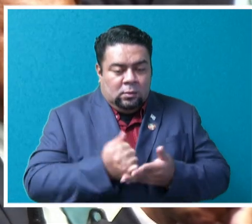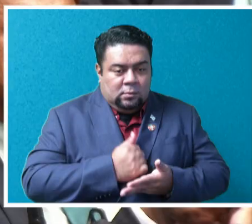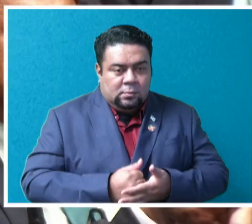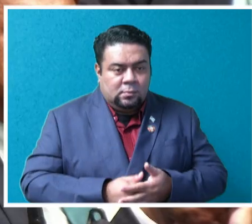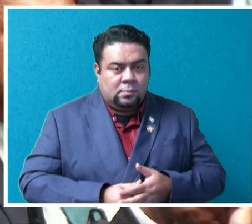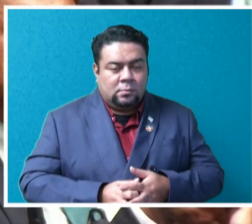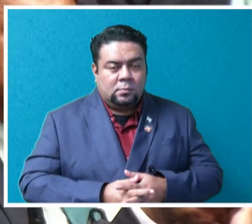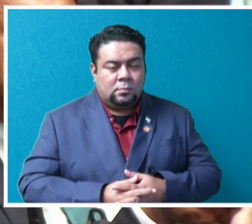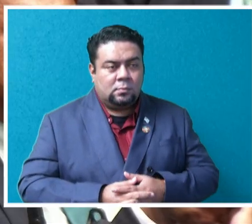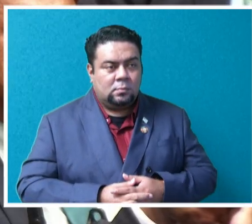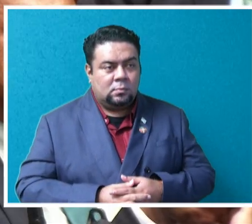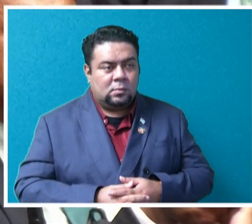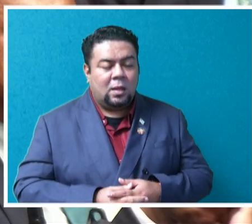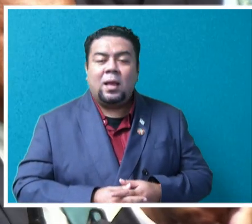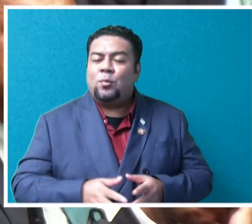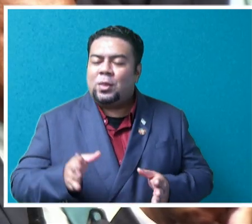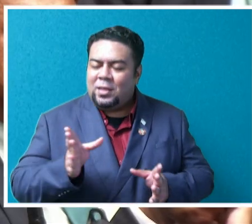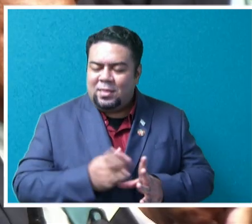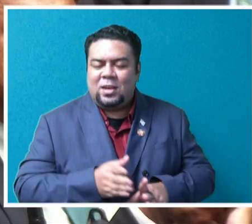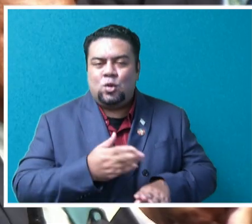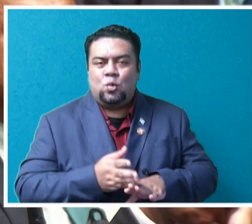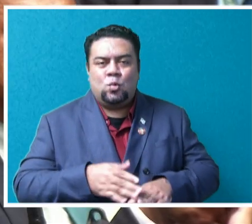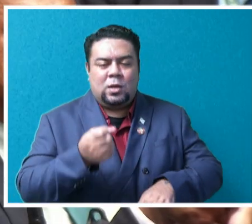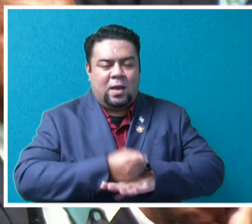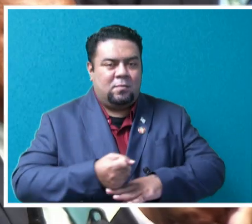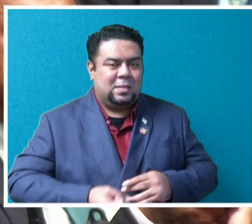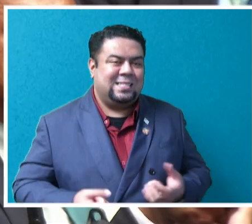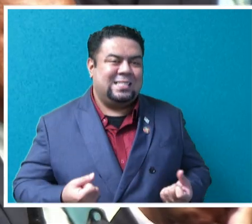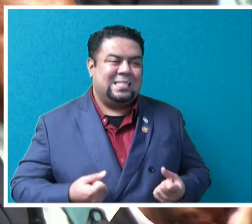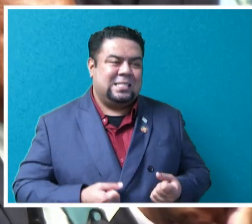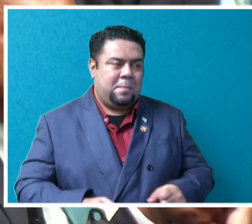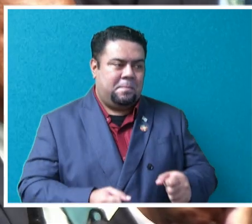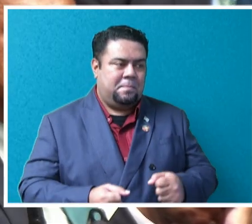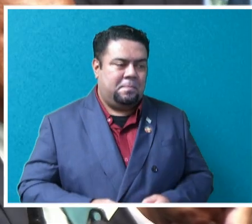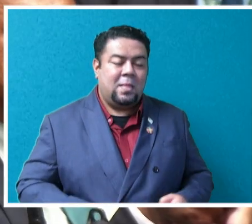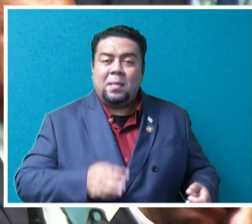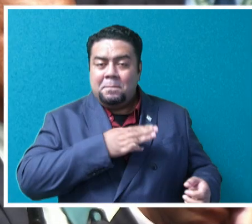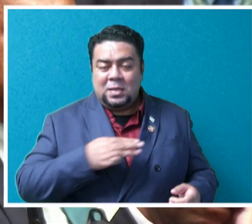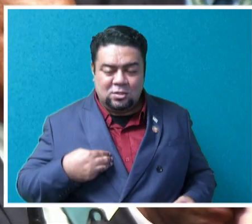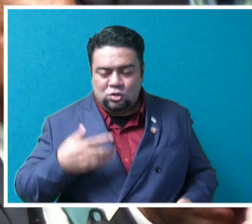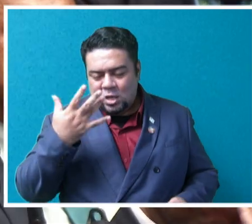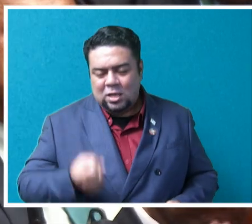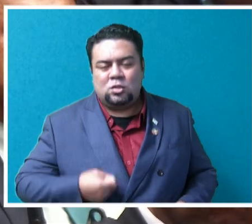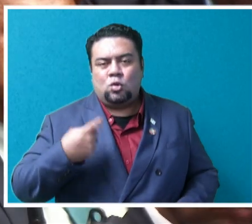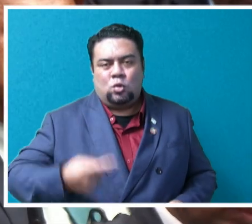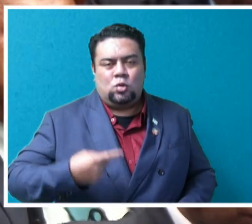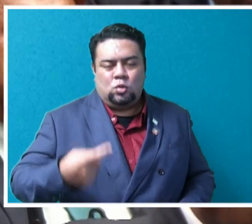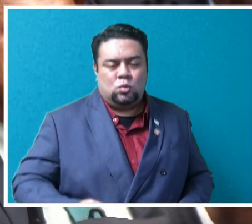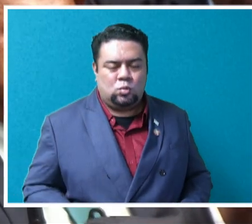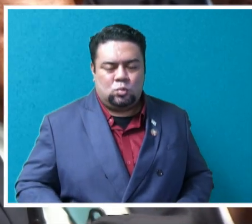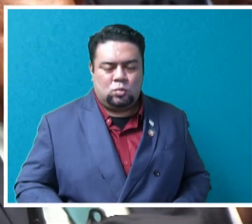institutions within modern governance system. The Ministry has also continued strengthening the